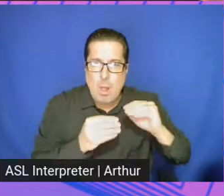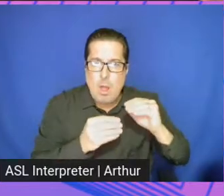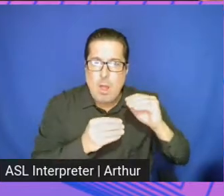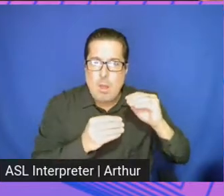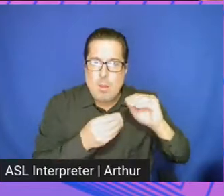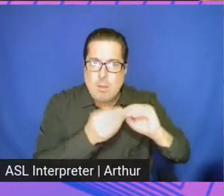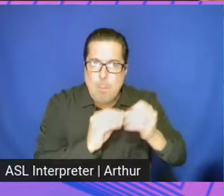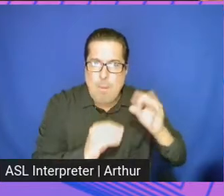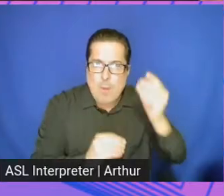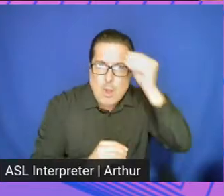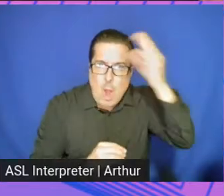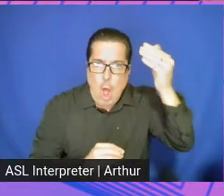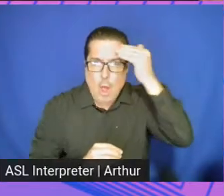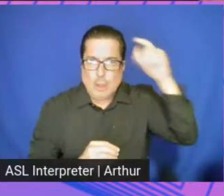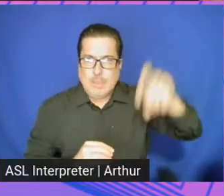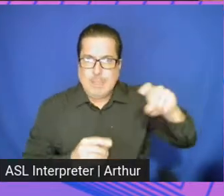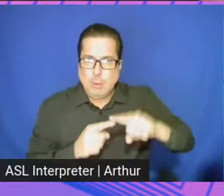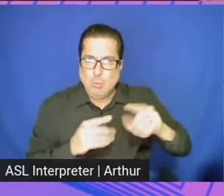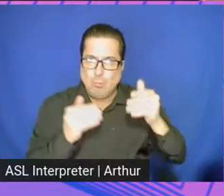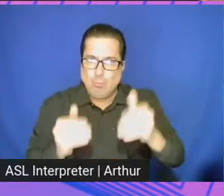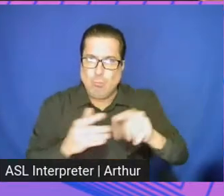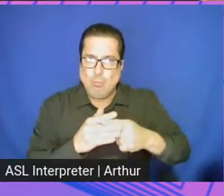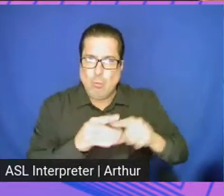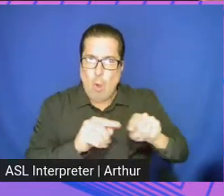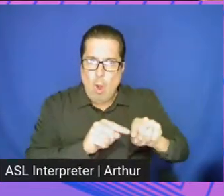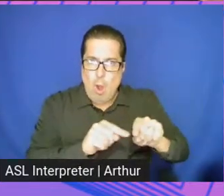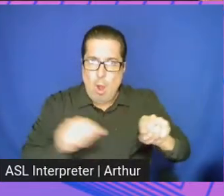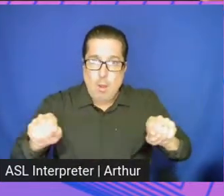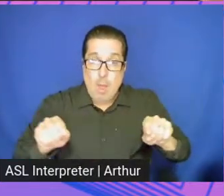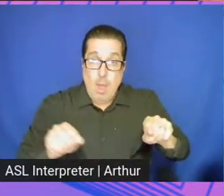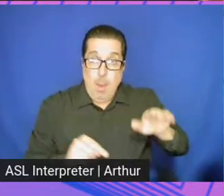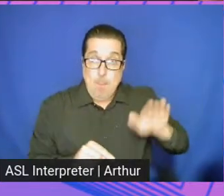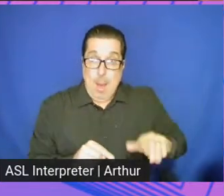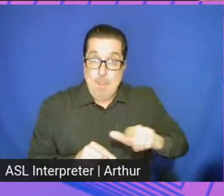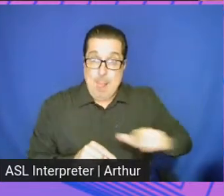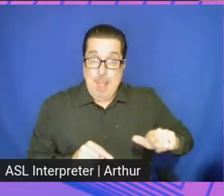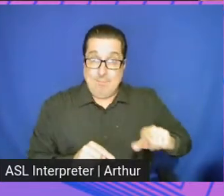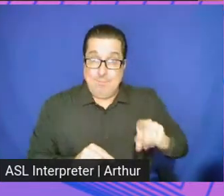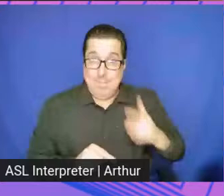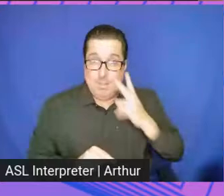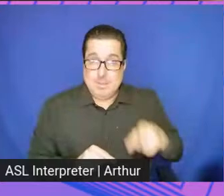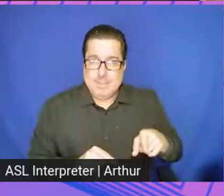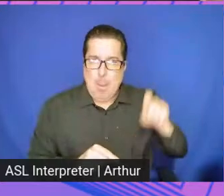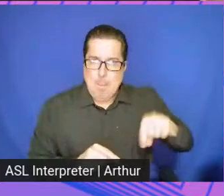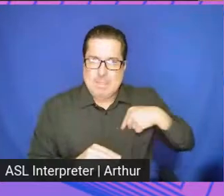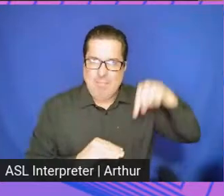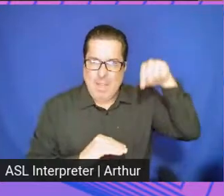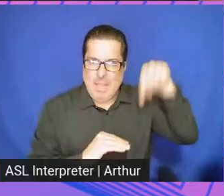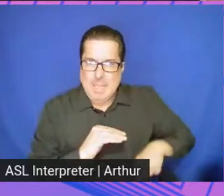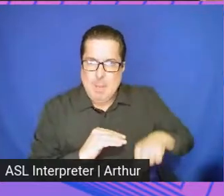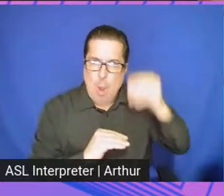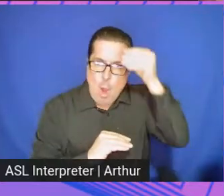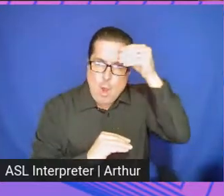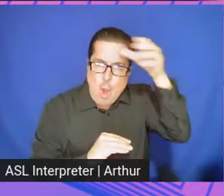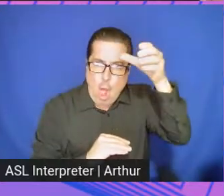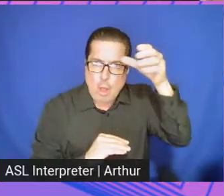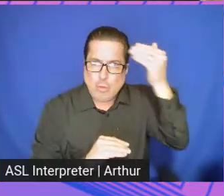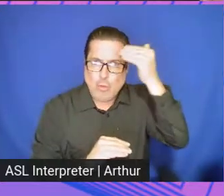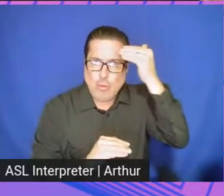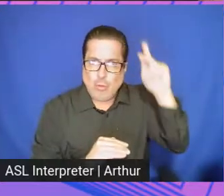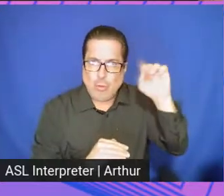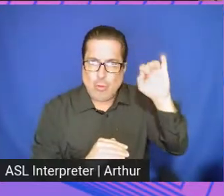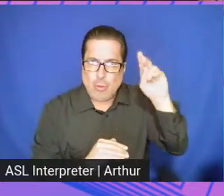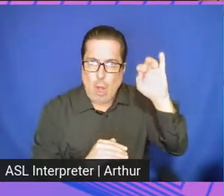get started. And anything that's towards the bottom left is going to require a deep knowledge in the infrastructure and resources that you're